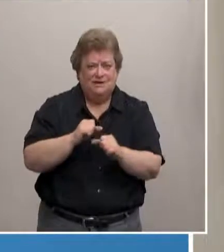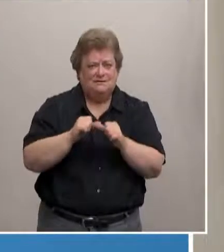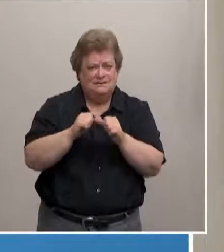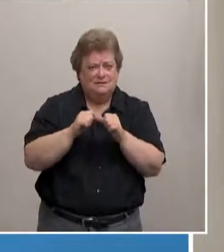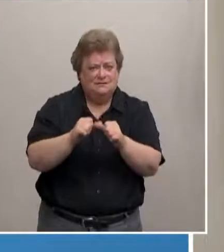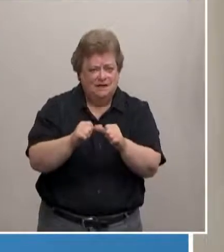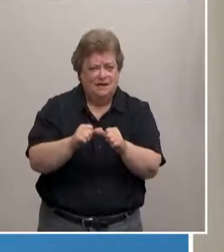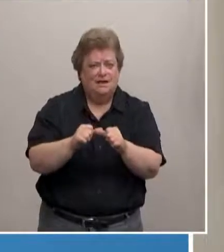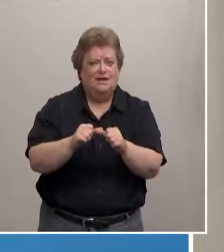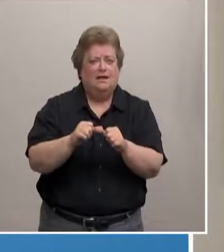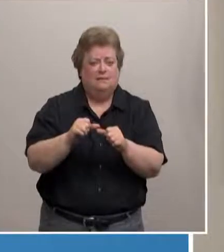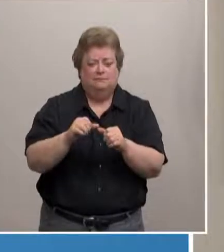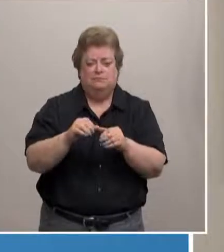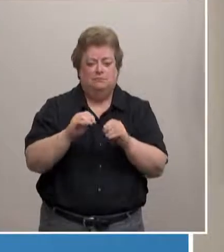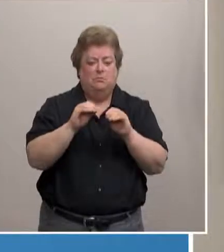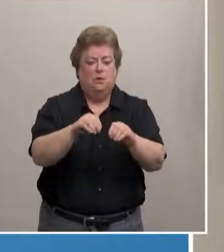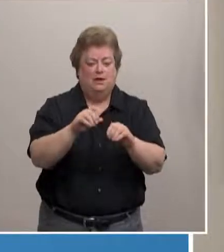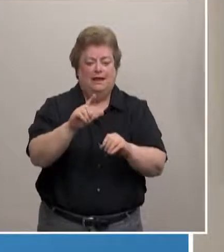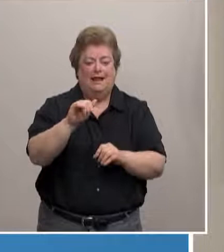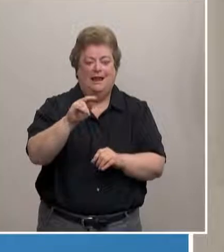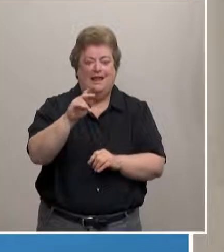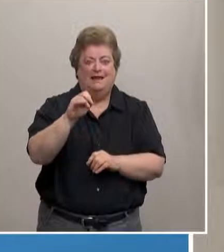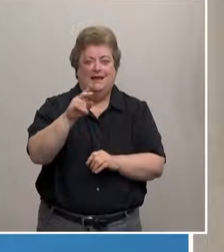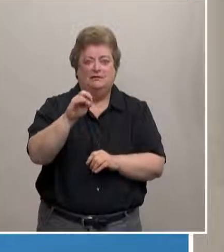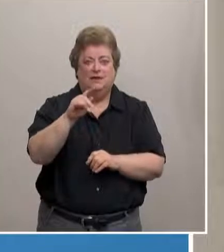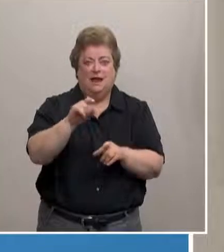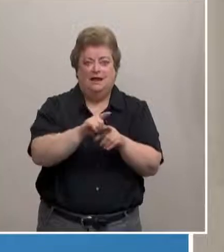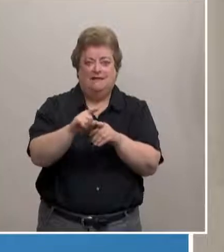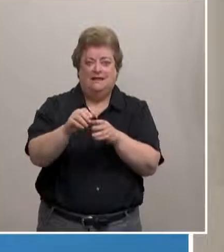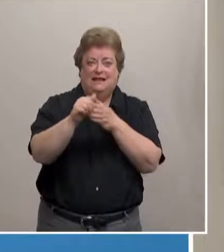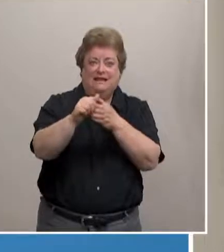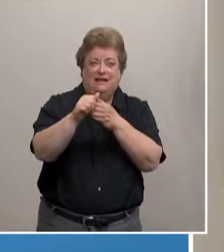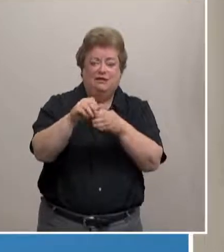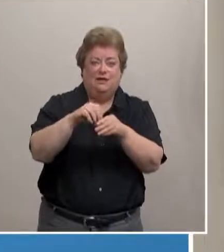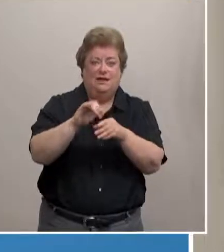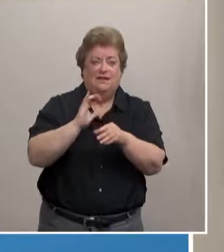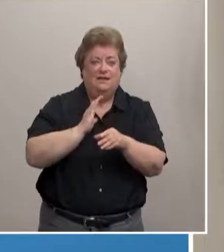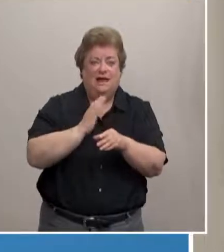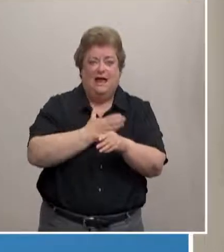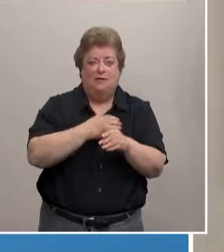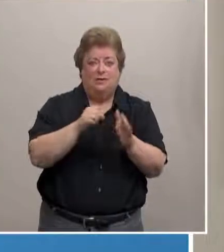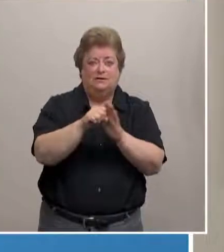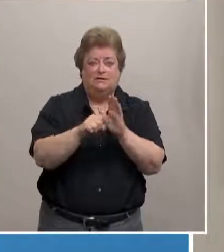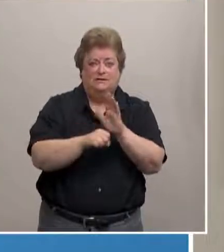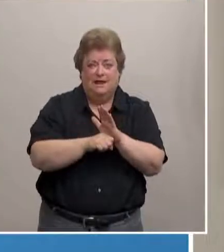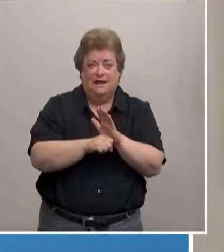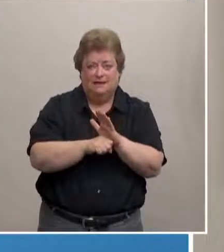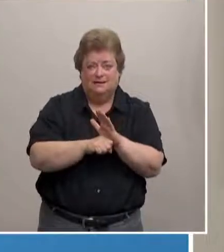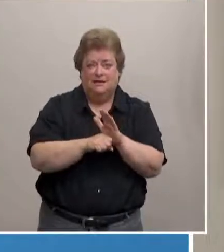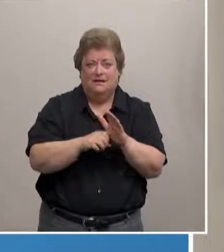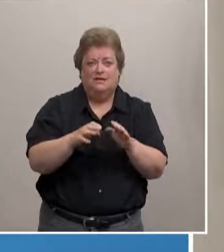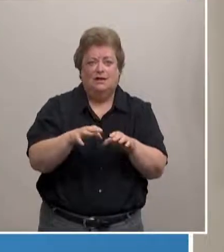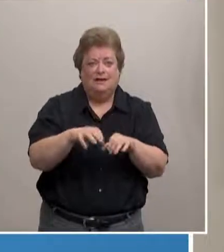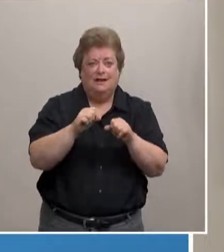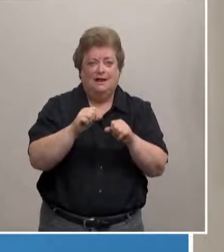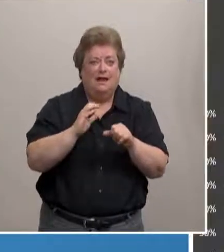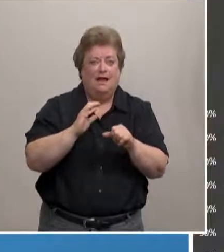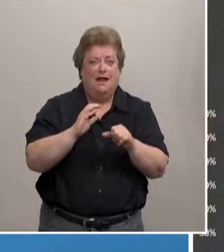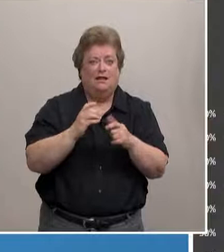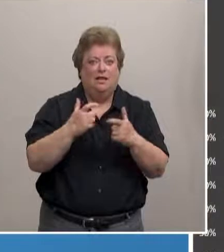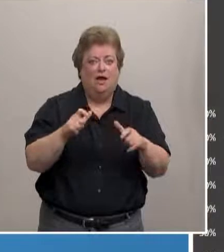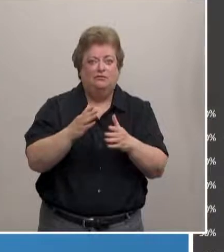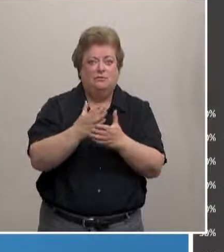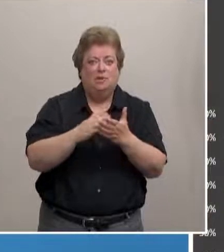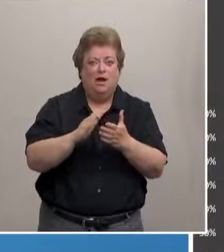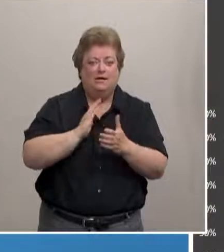as a leader in the state, both in our preventive efforts and in our success with getting a large portion of our residents vaccinated.